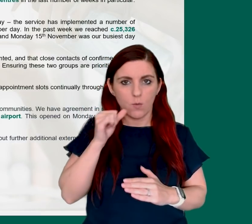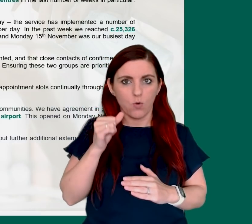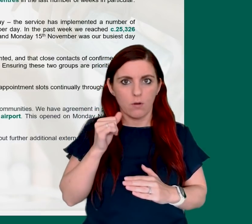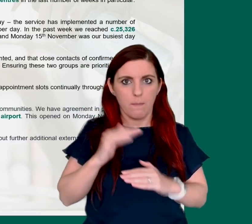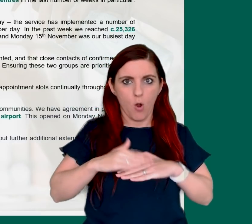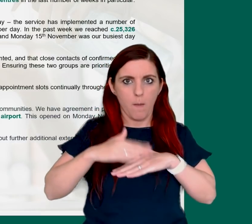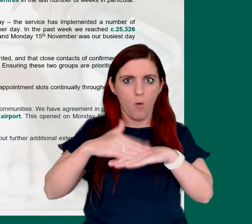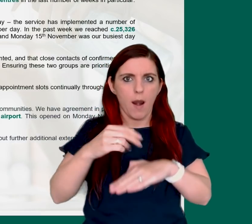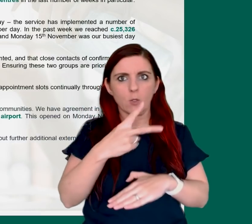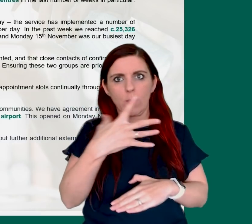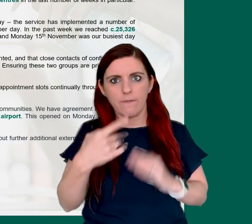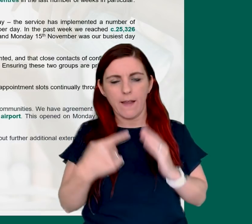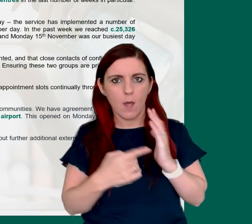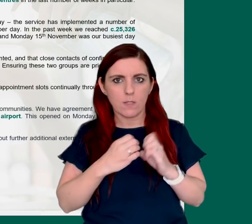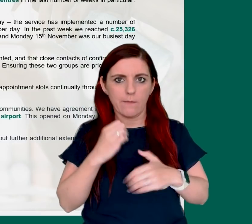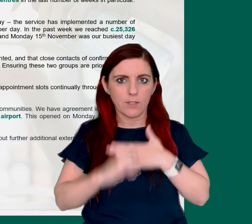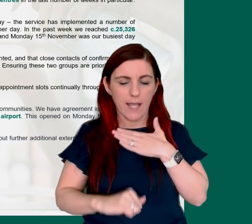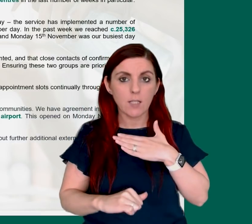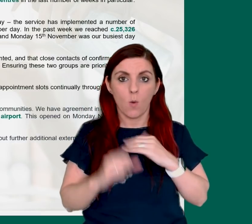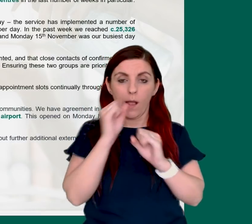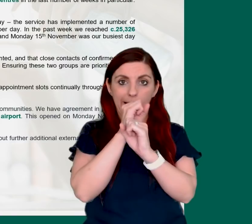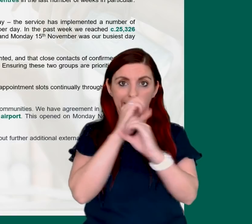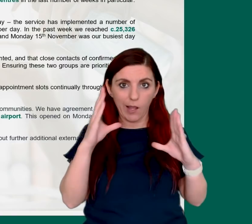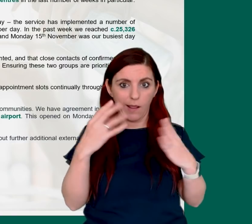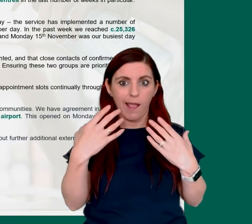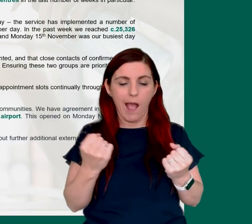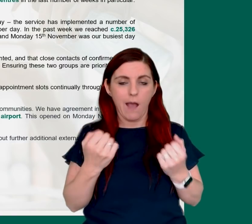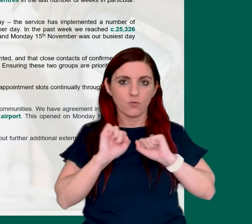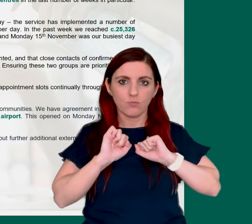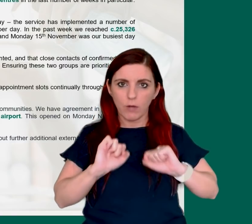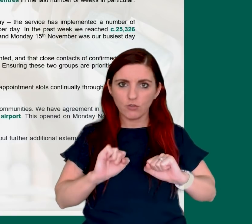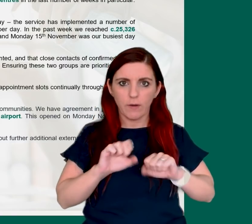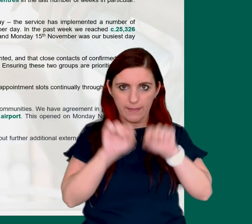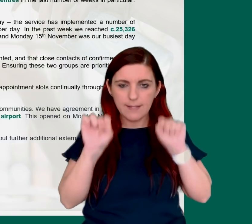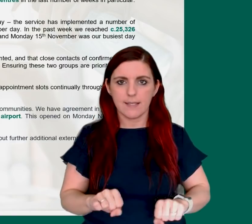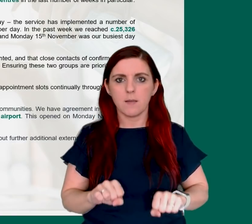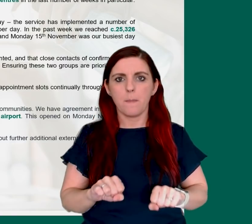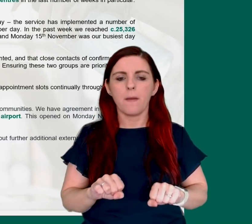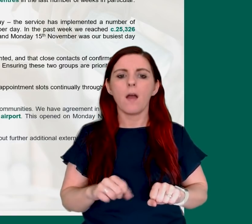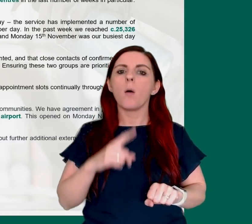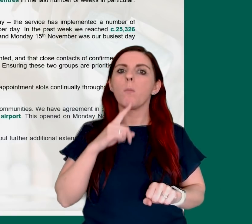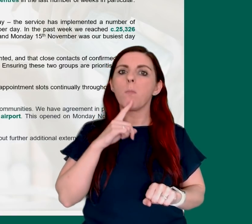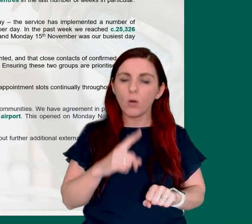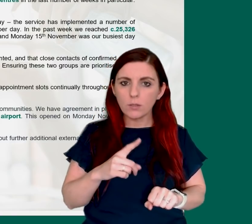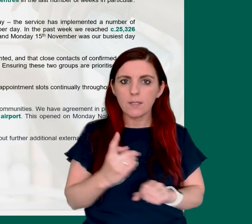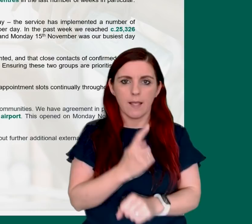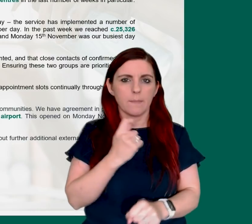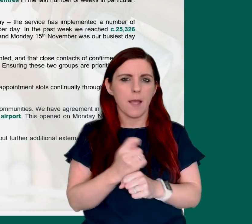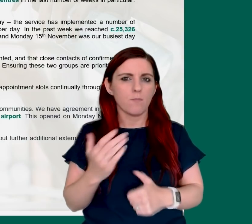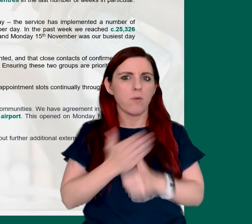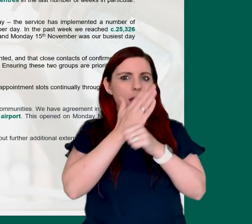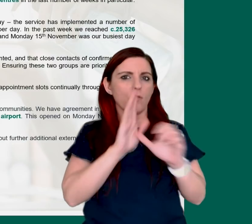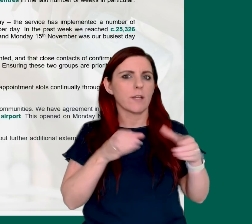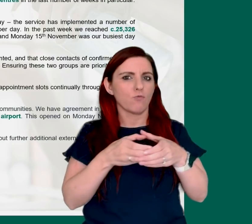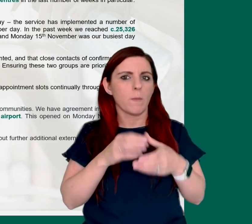hitting numbers like 25,000. So clearly there is some strain in the system in relation to that. Having said that, our priority groups are